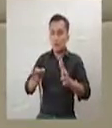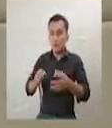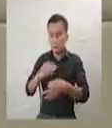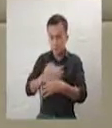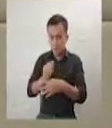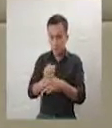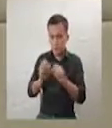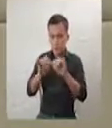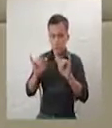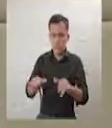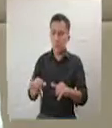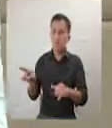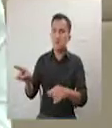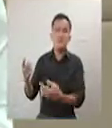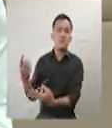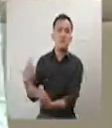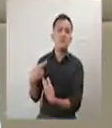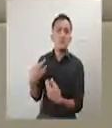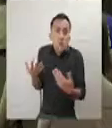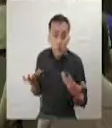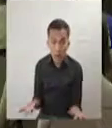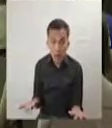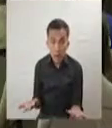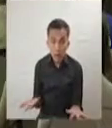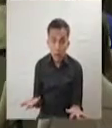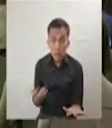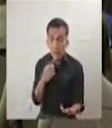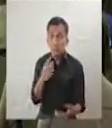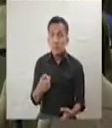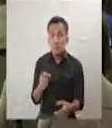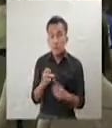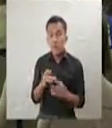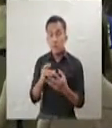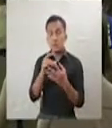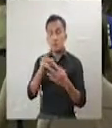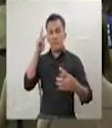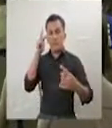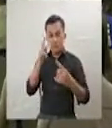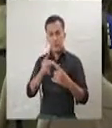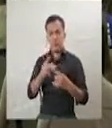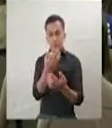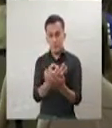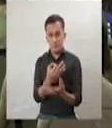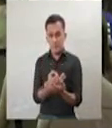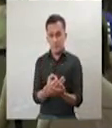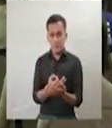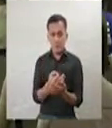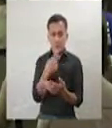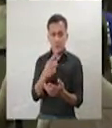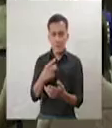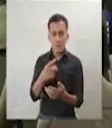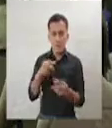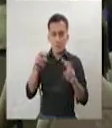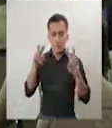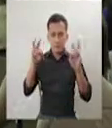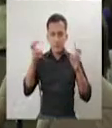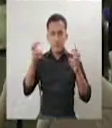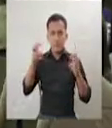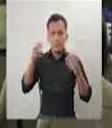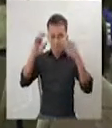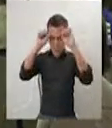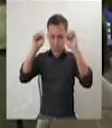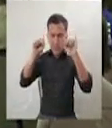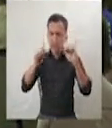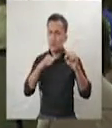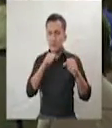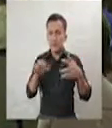system. But he has not responded. Under the Special Purpose Fund, which is a presidential pork, I did